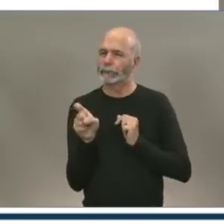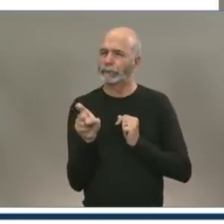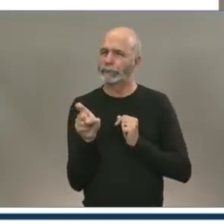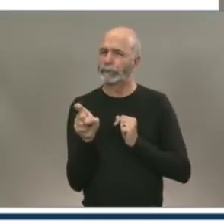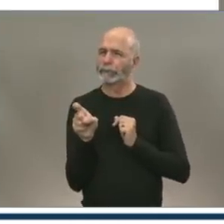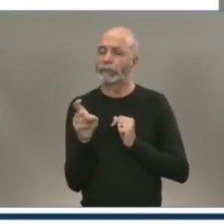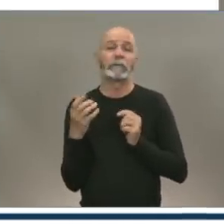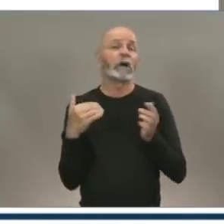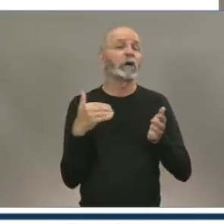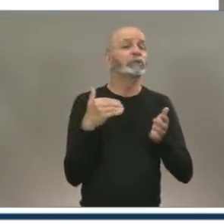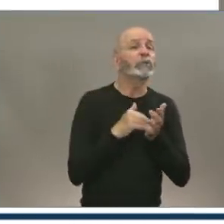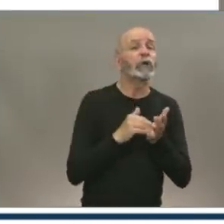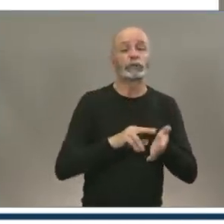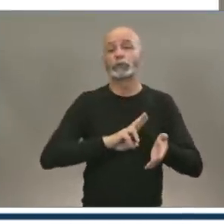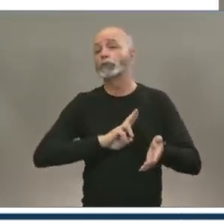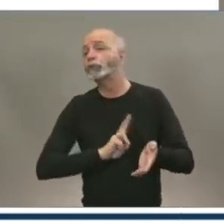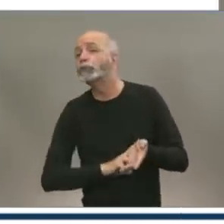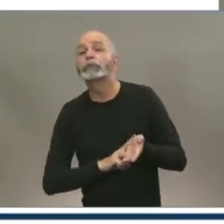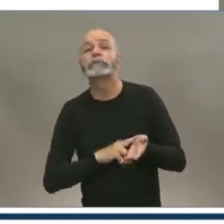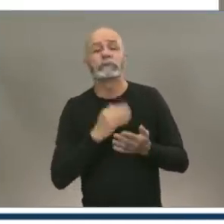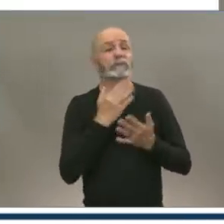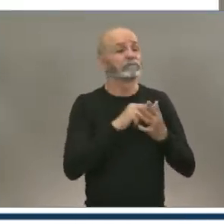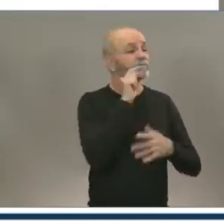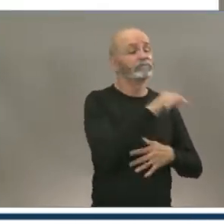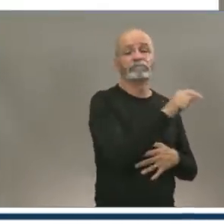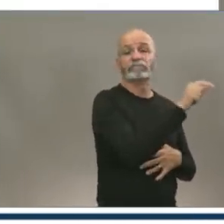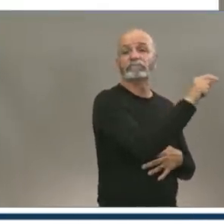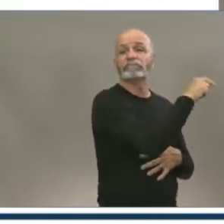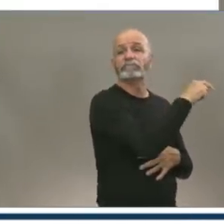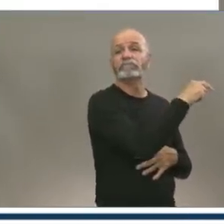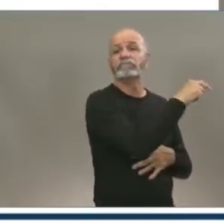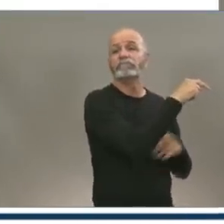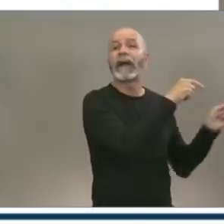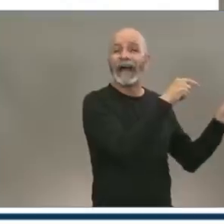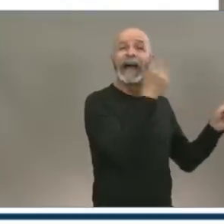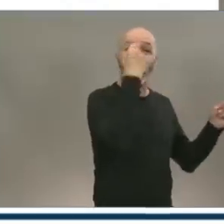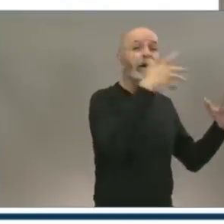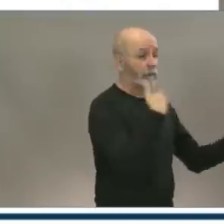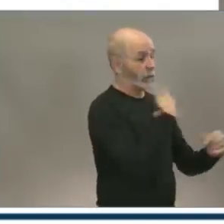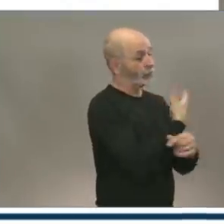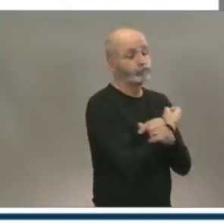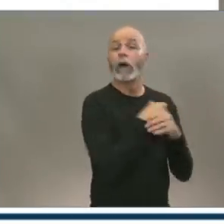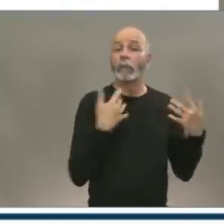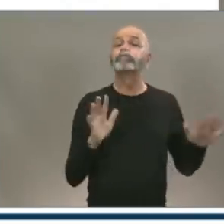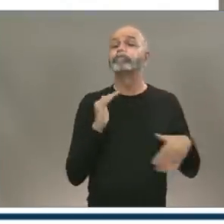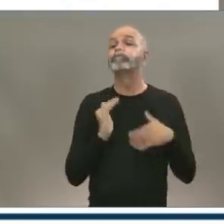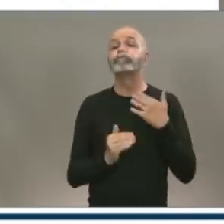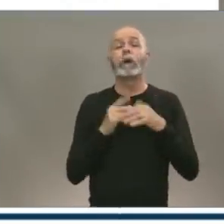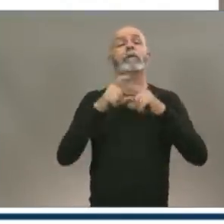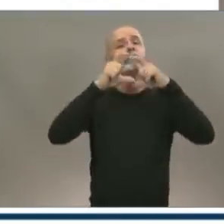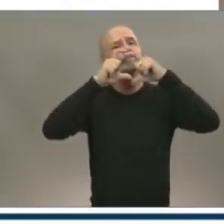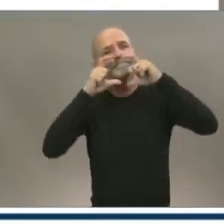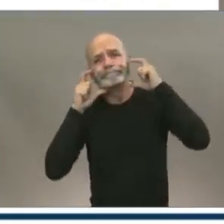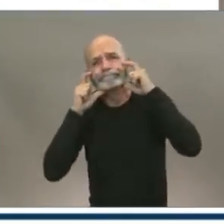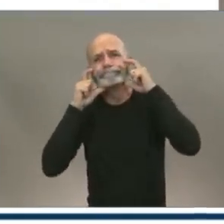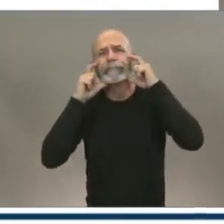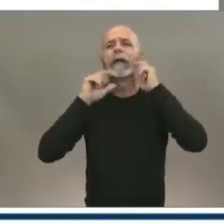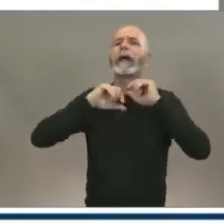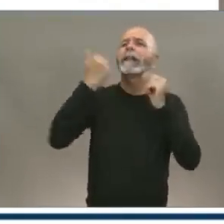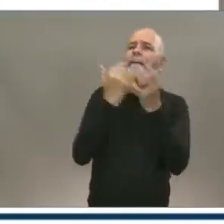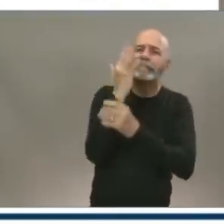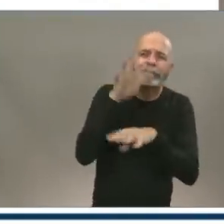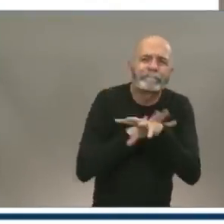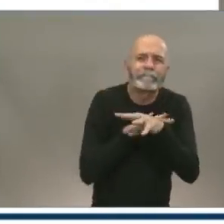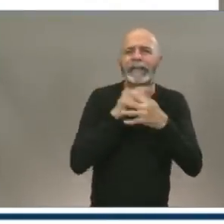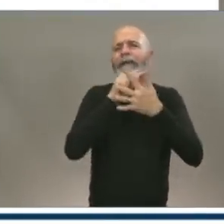it's not just about vaccination. There's all the, you know, masking and other personal protective equipment, infection control steps that are in place to also protect.